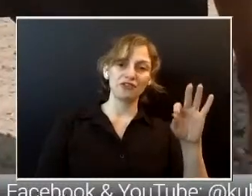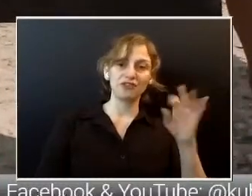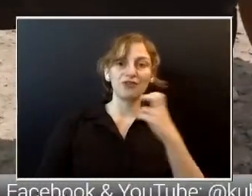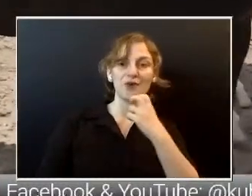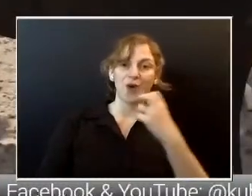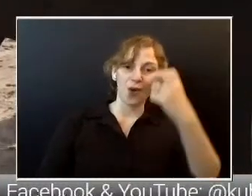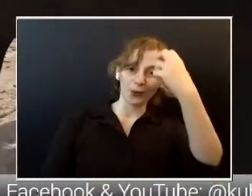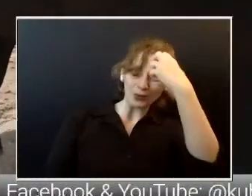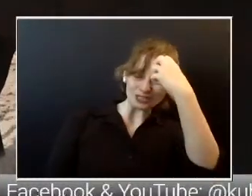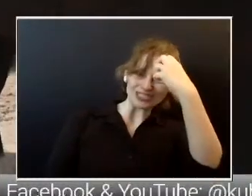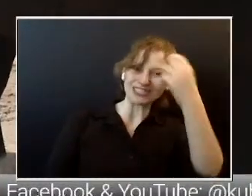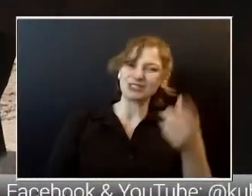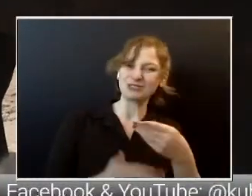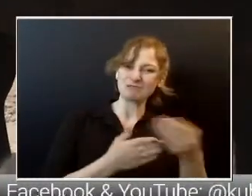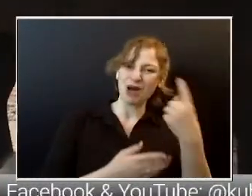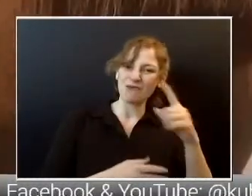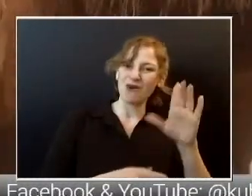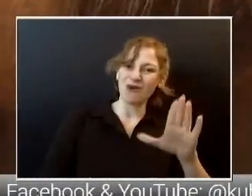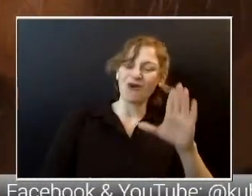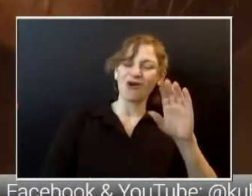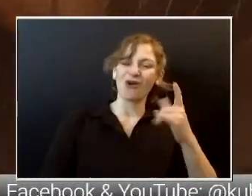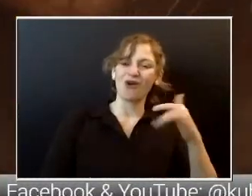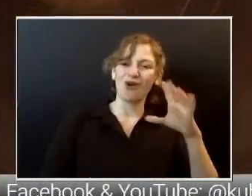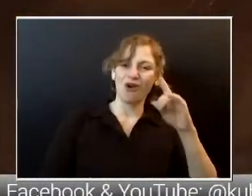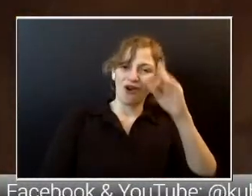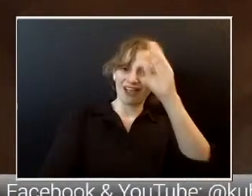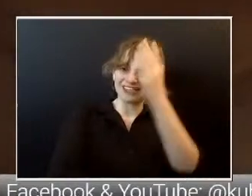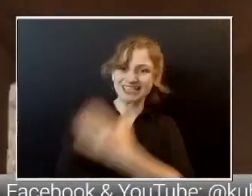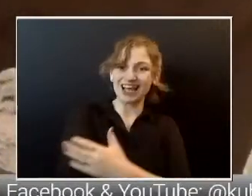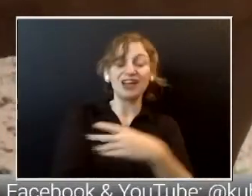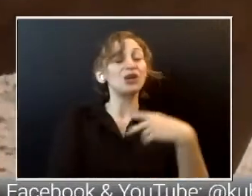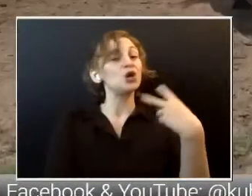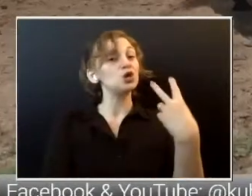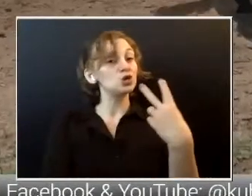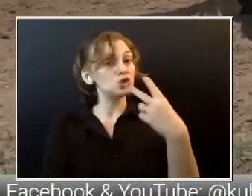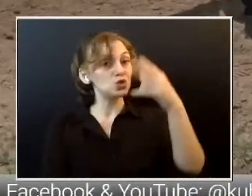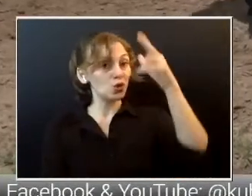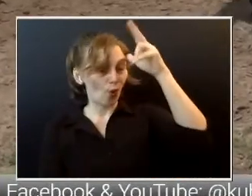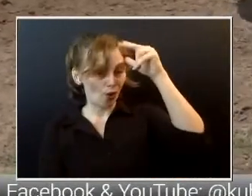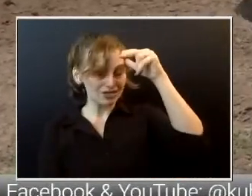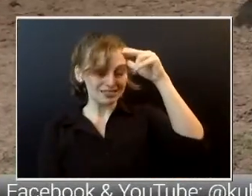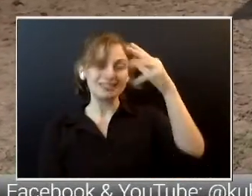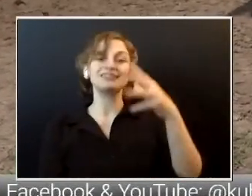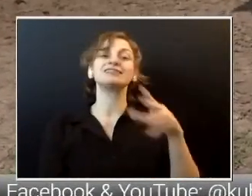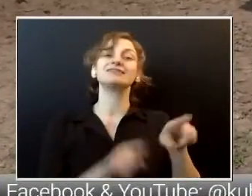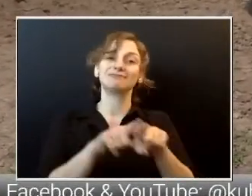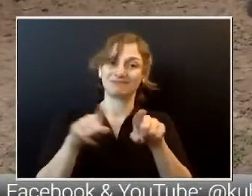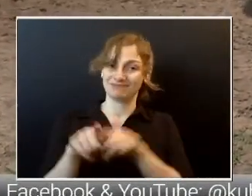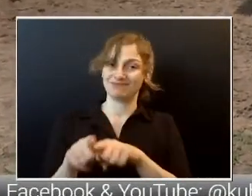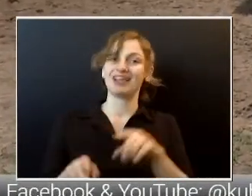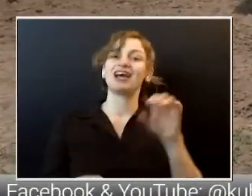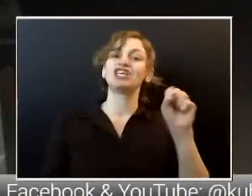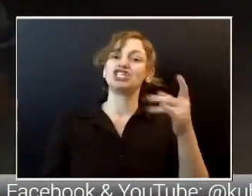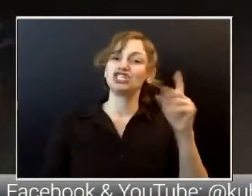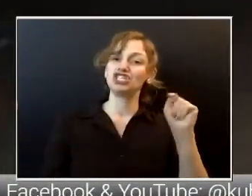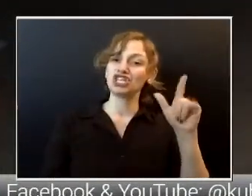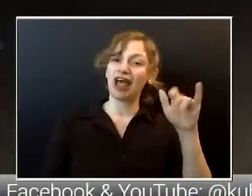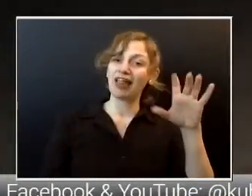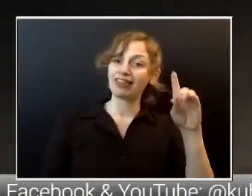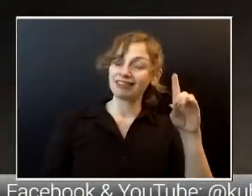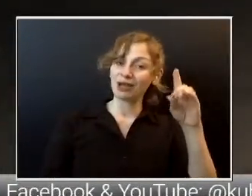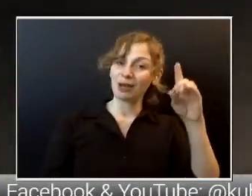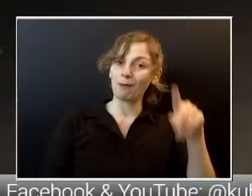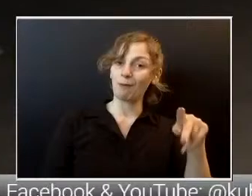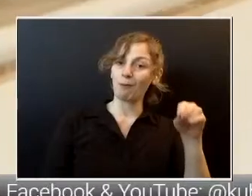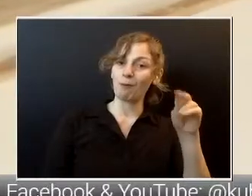2 horses and a Shetland pony, also for her grandson. You're the bestest horse. Don't tell the other 2 that. And